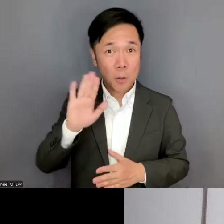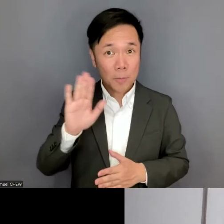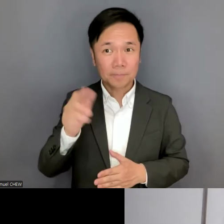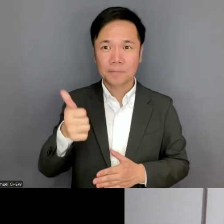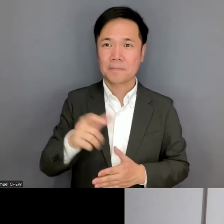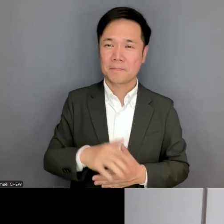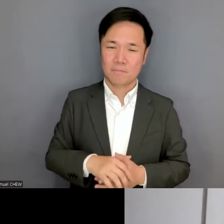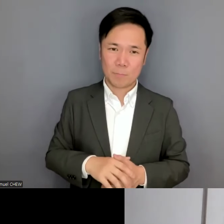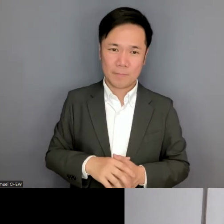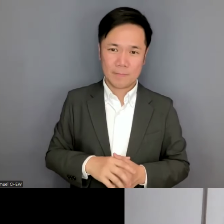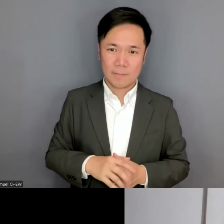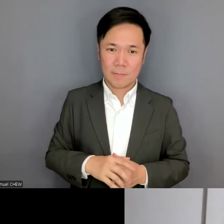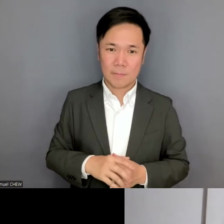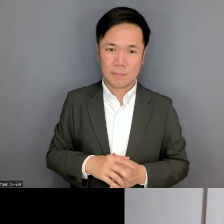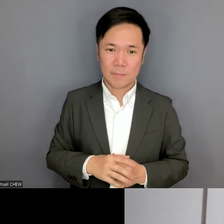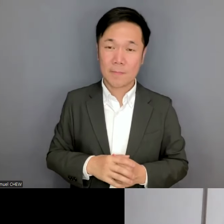Hello, yes, we can hear you.